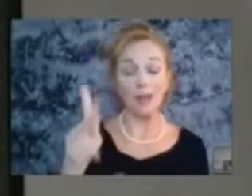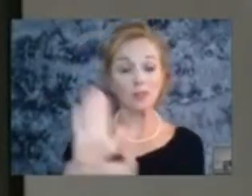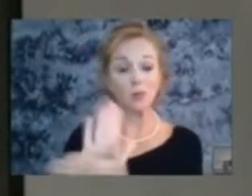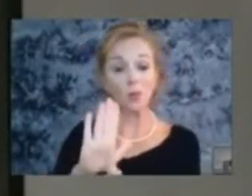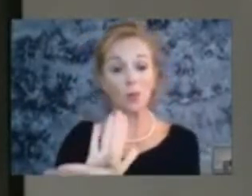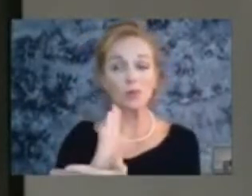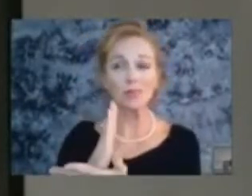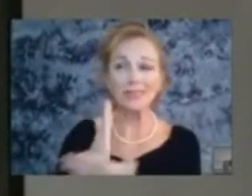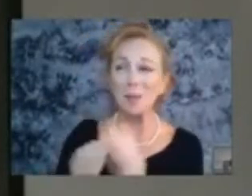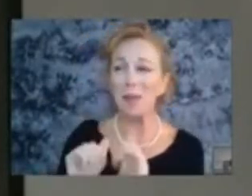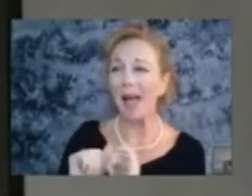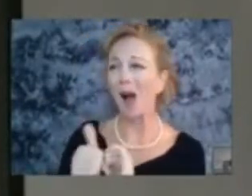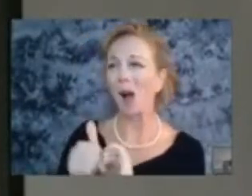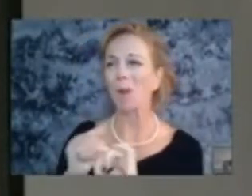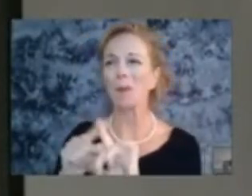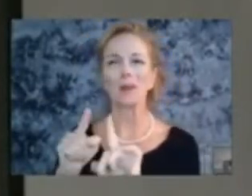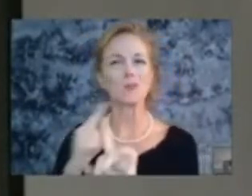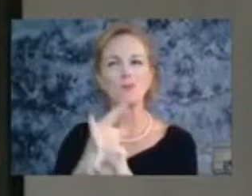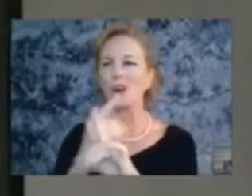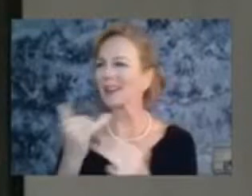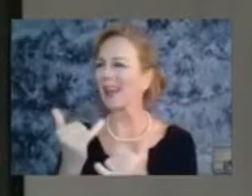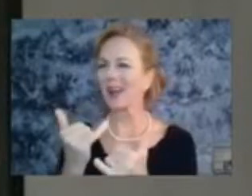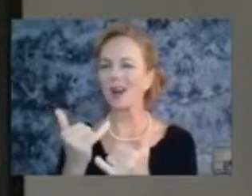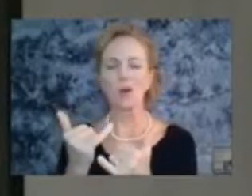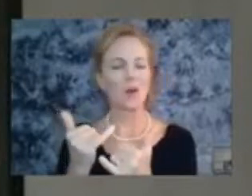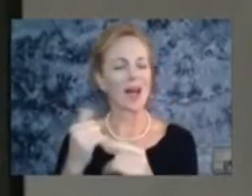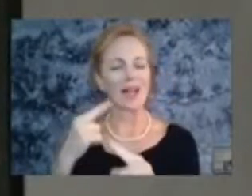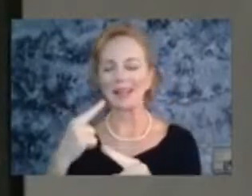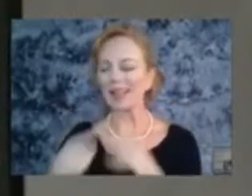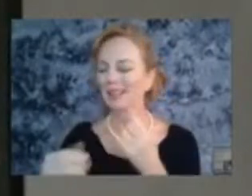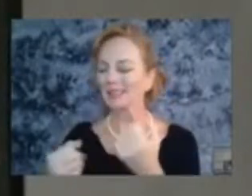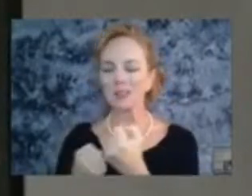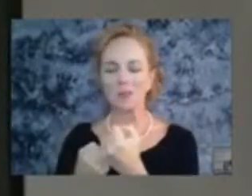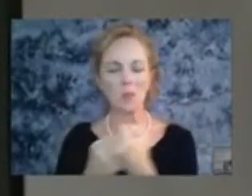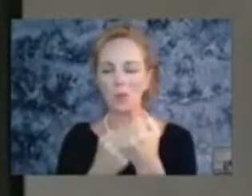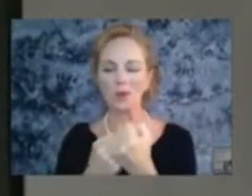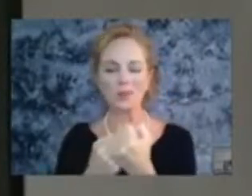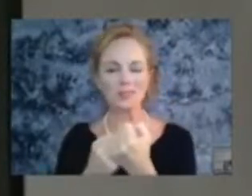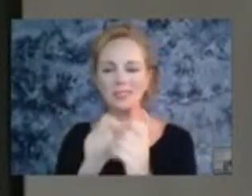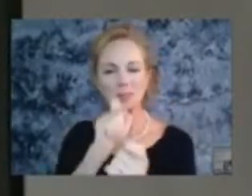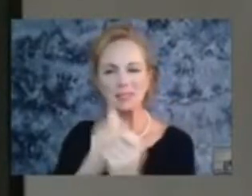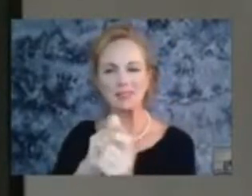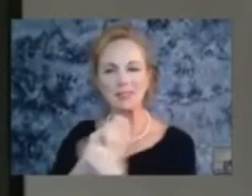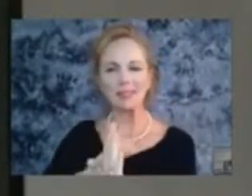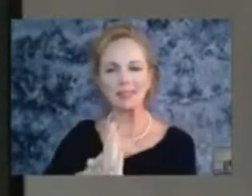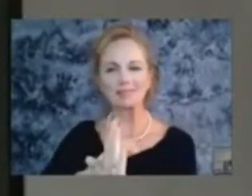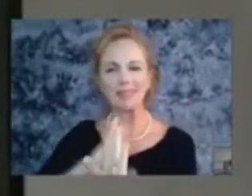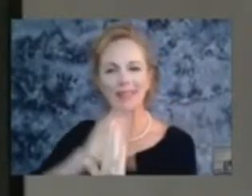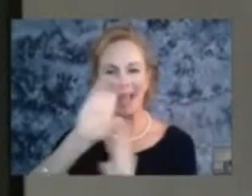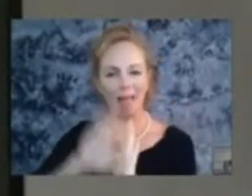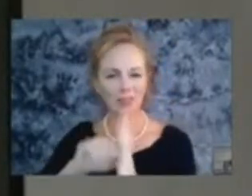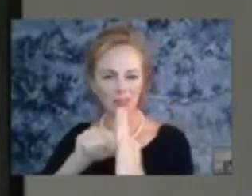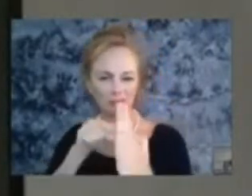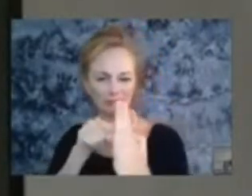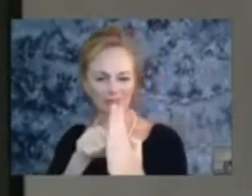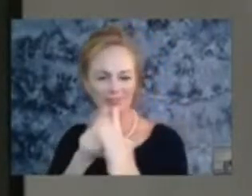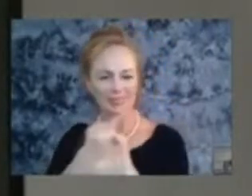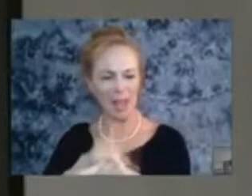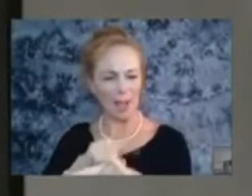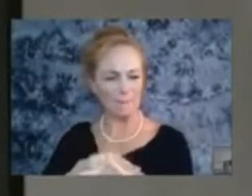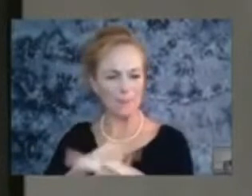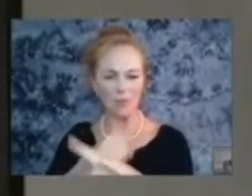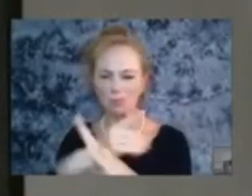right now this particular calendar of recommendation because I do think it should be sped up and